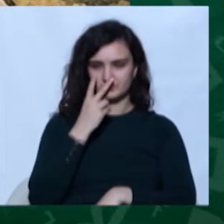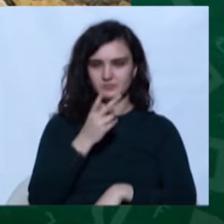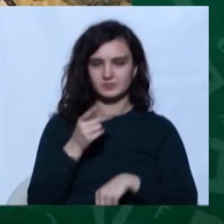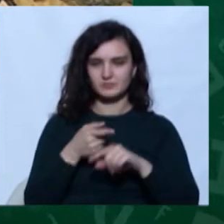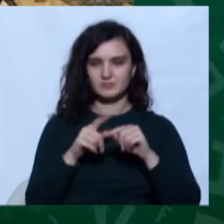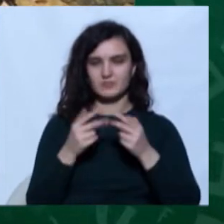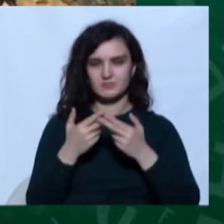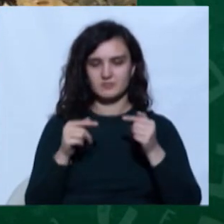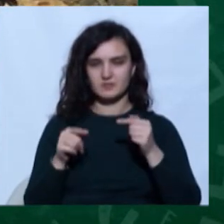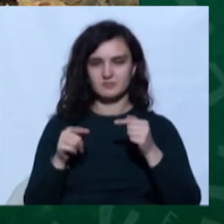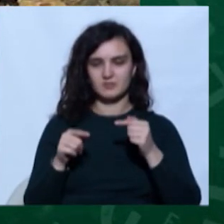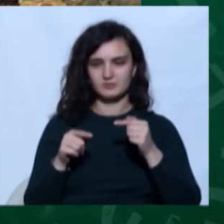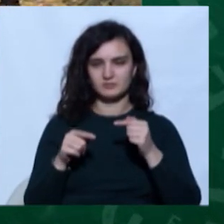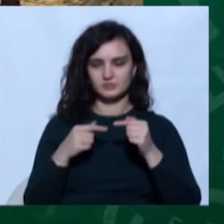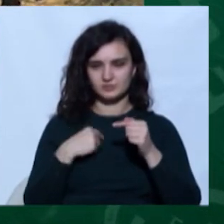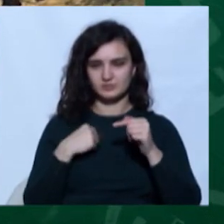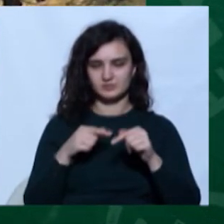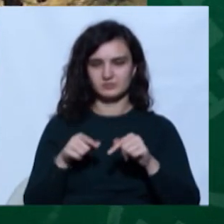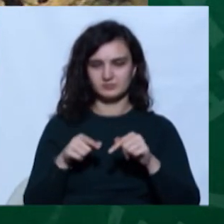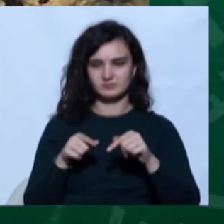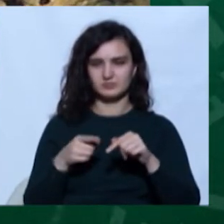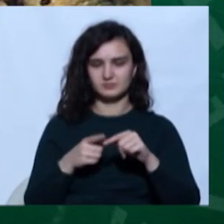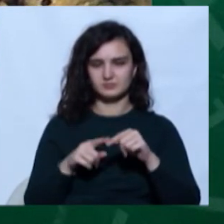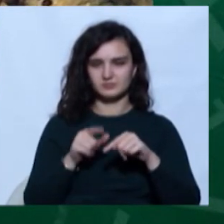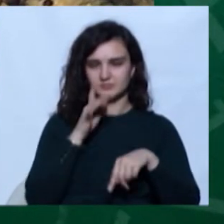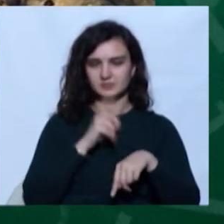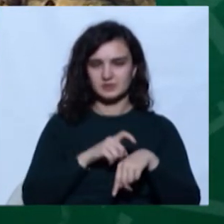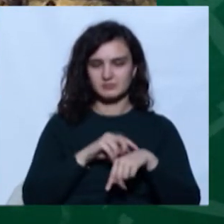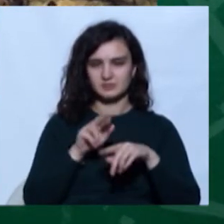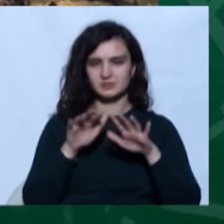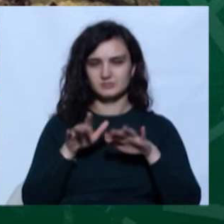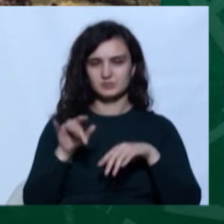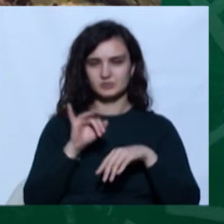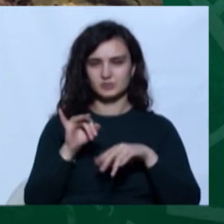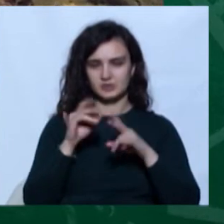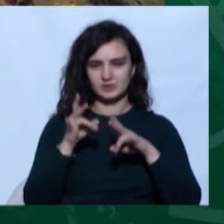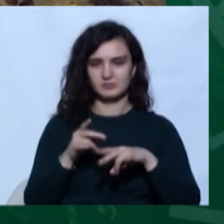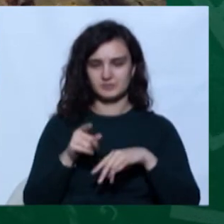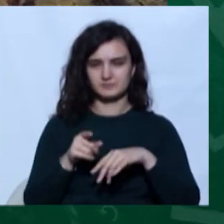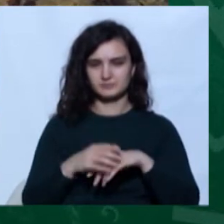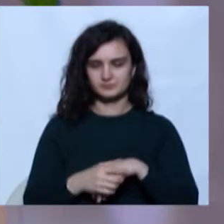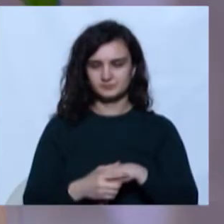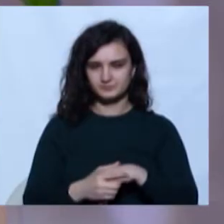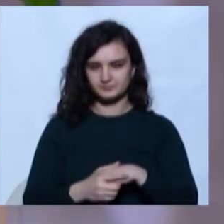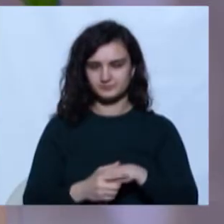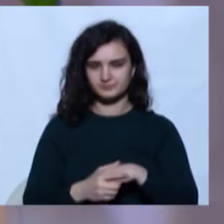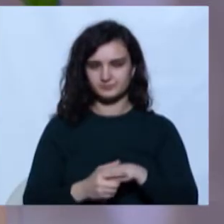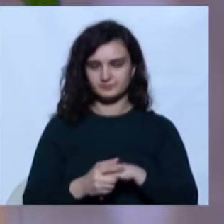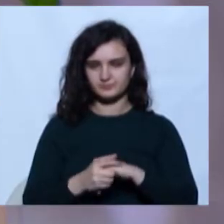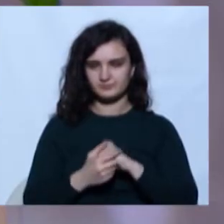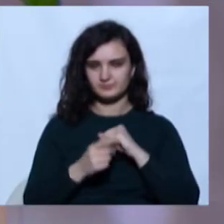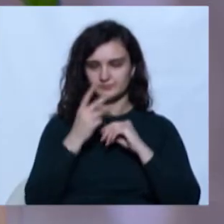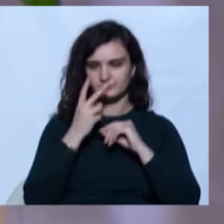of course, at our setting, which is the time and place a story happens. Let's look